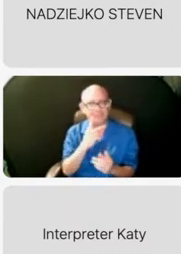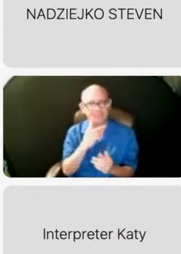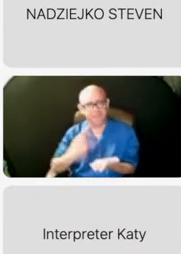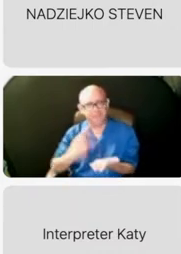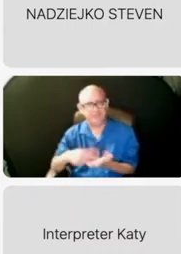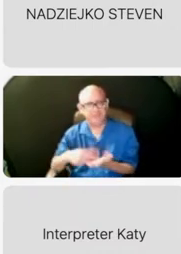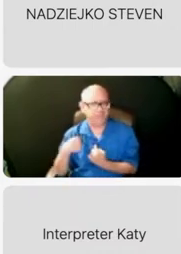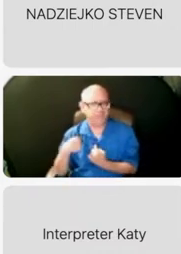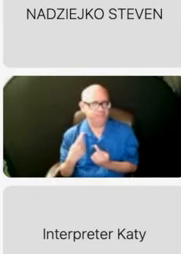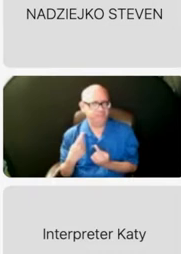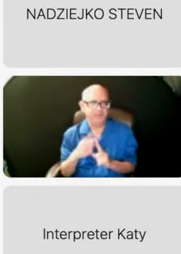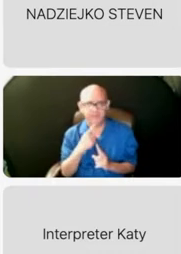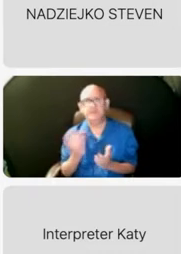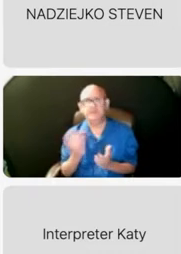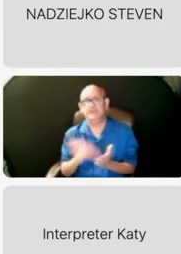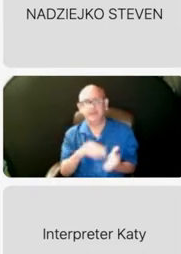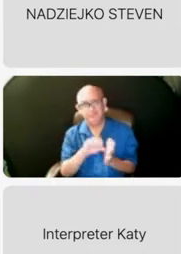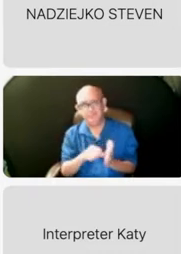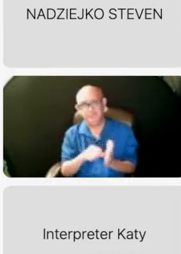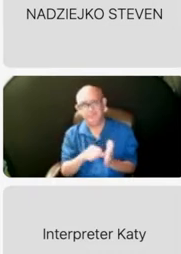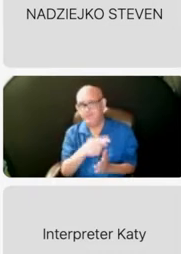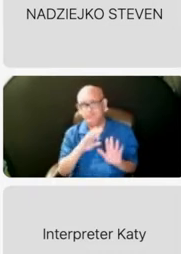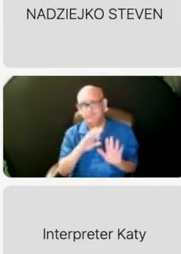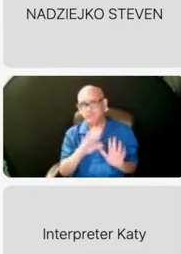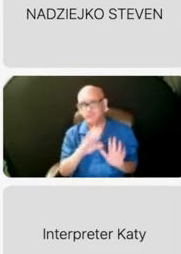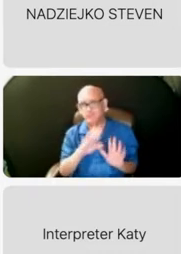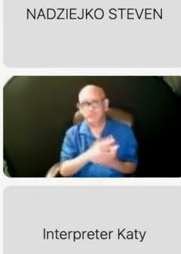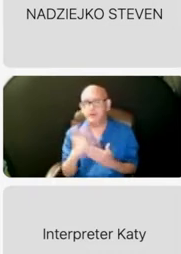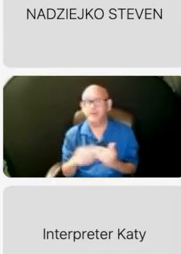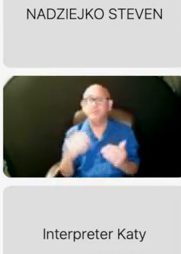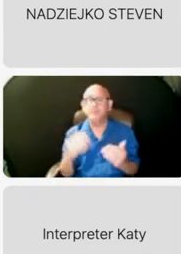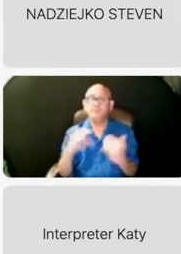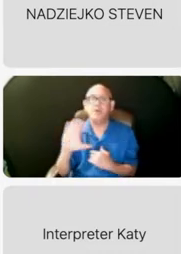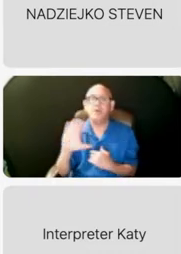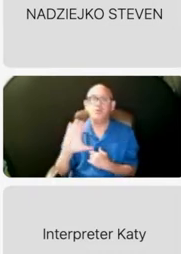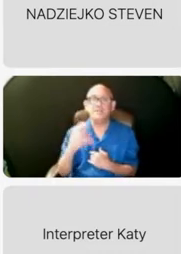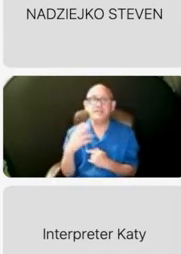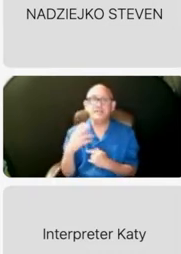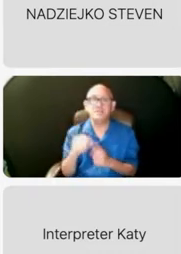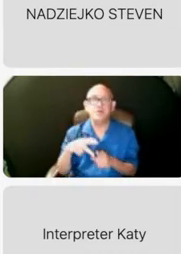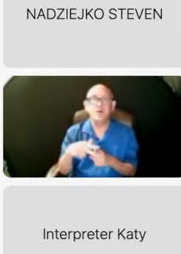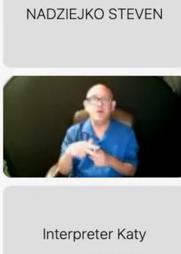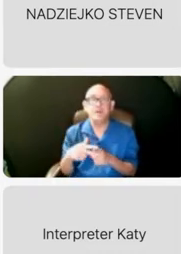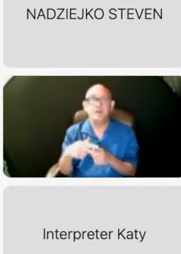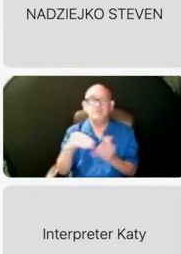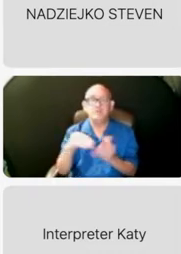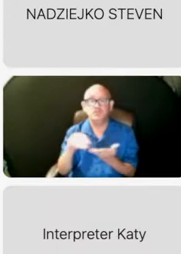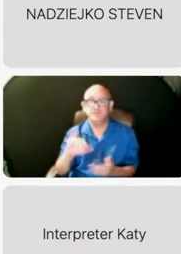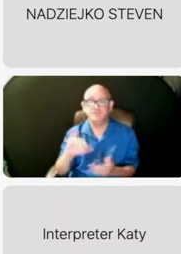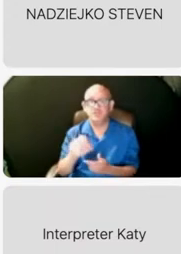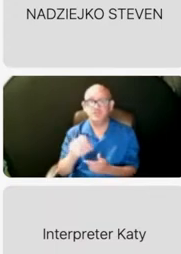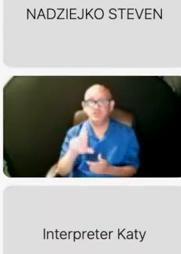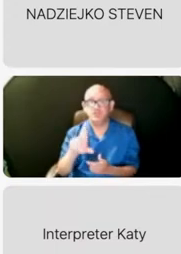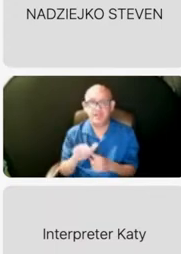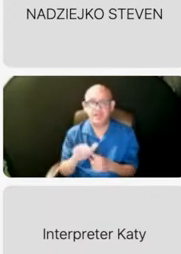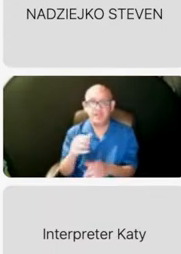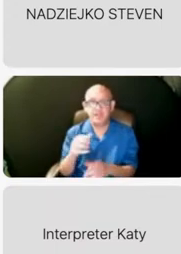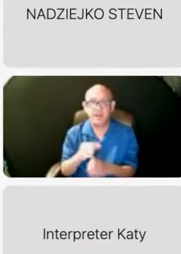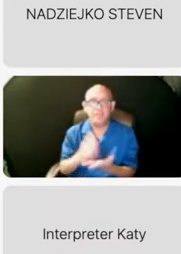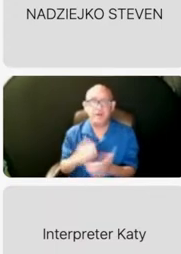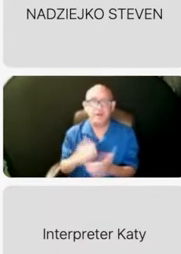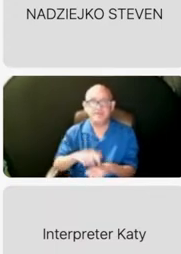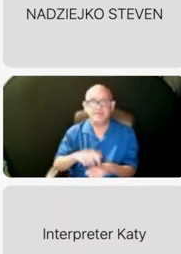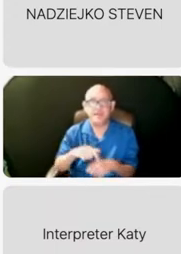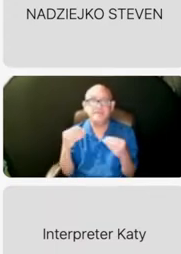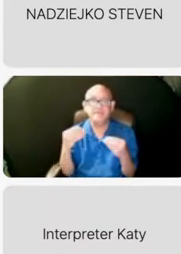program is at cohn high school automotive student jerry obtained a part-time retail sales associate